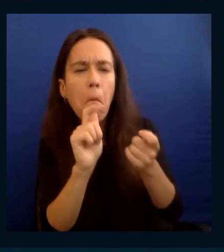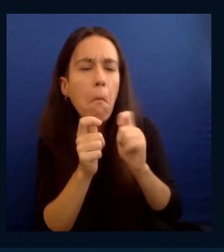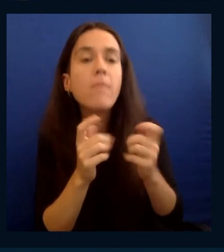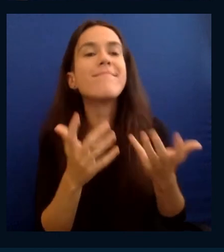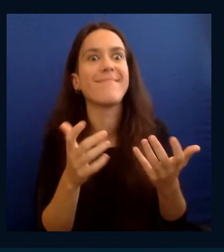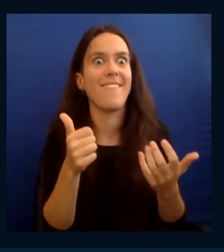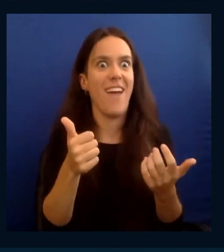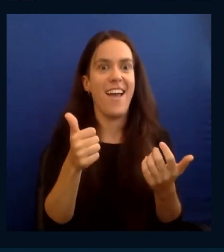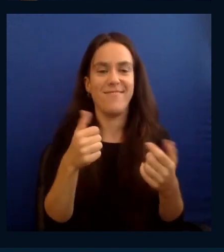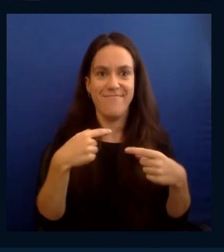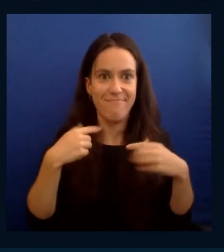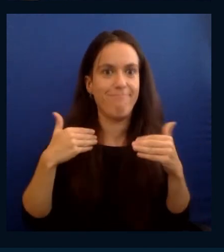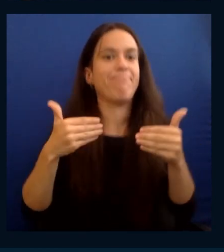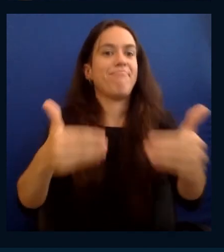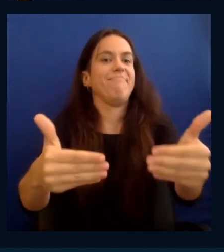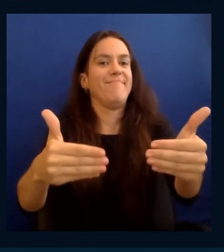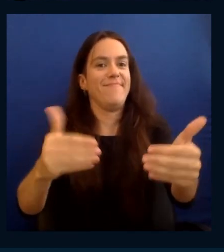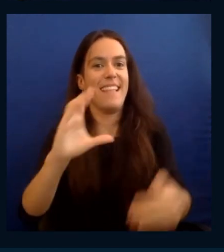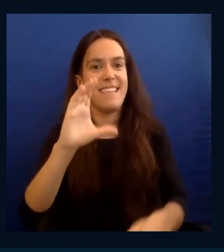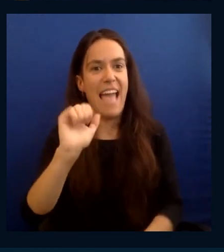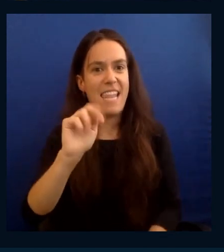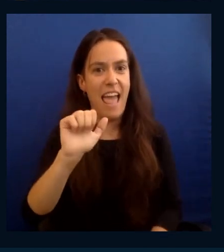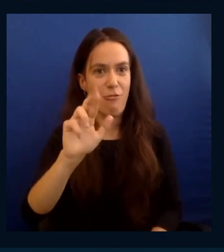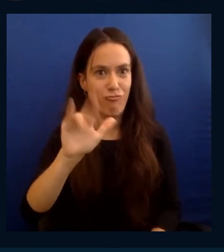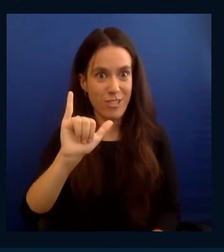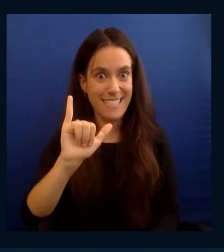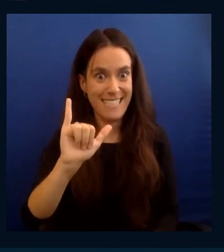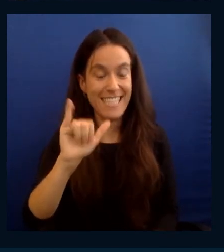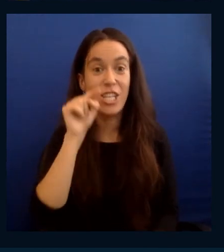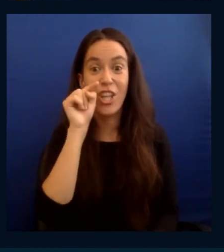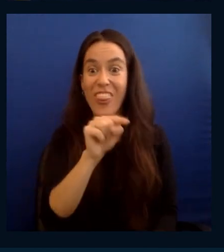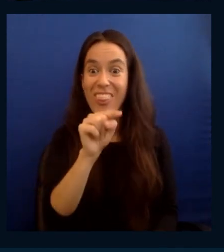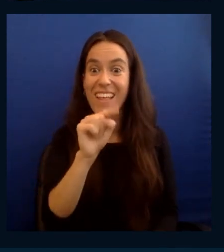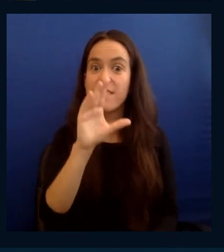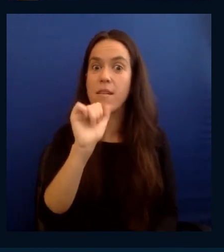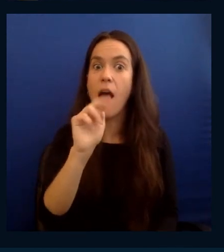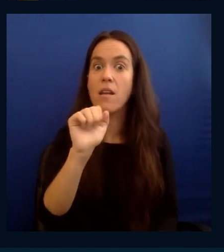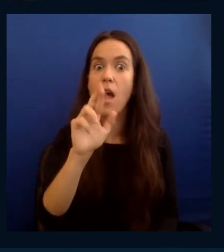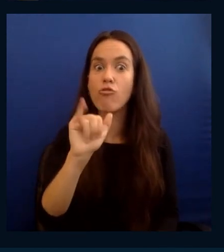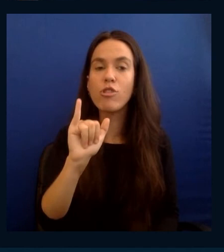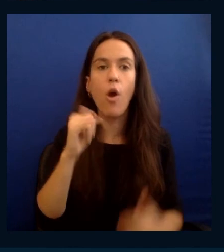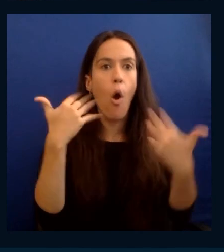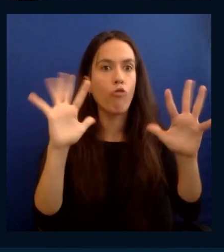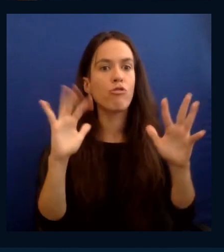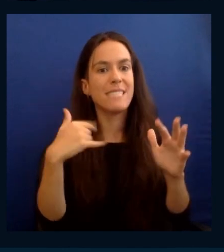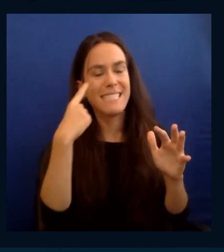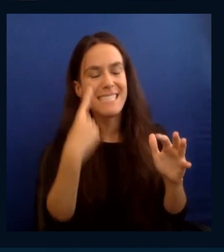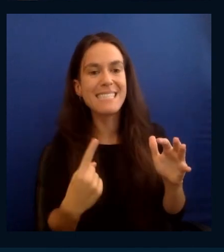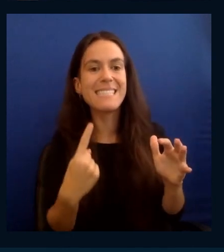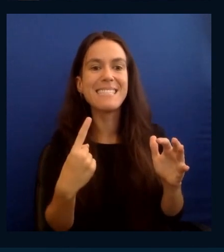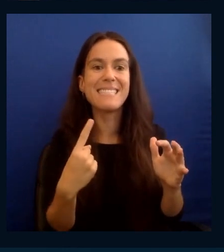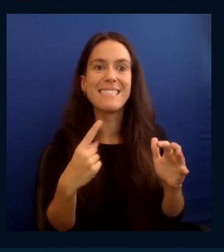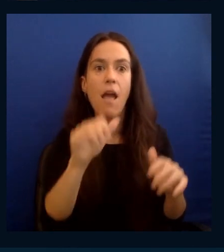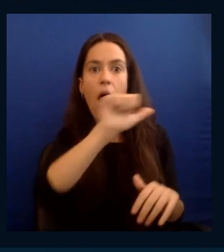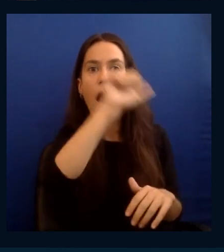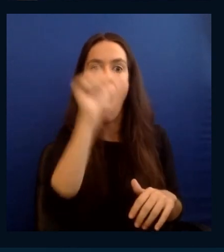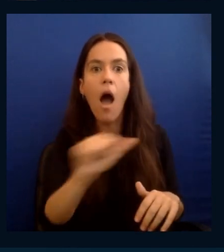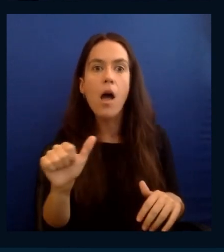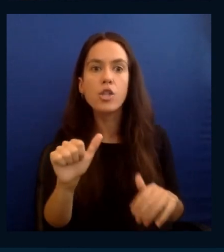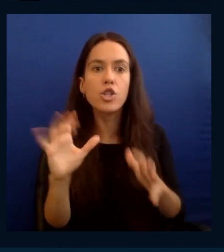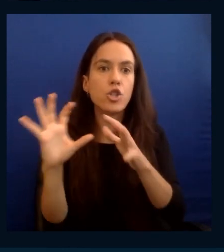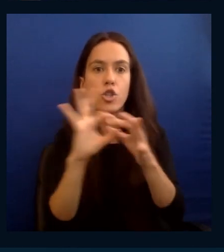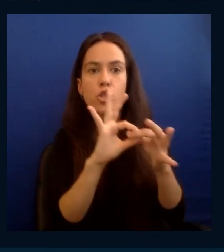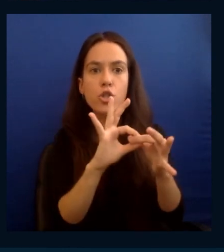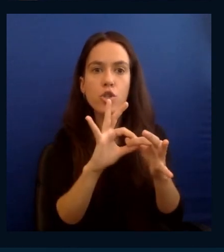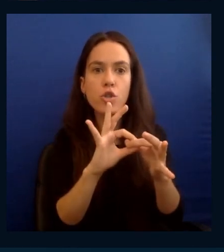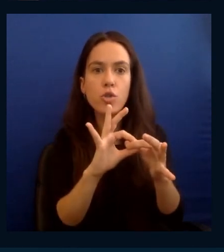deployed to Canary. So the whole idea is when we deploy to Canary, we're using this Azure web app here, and we're going to run half